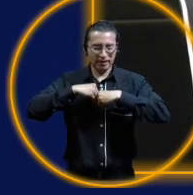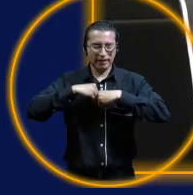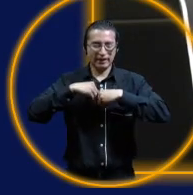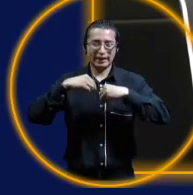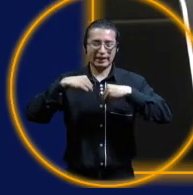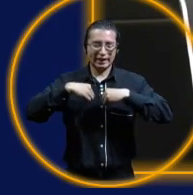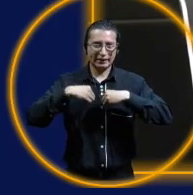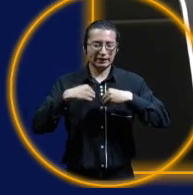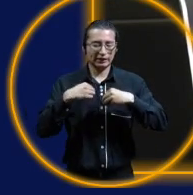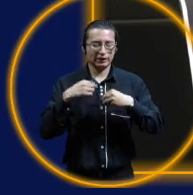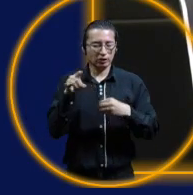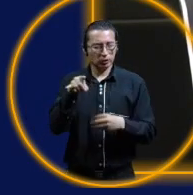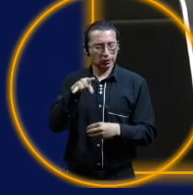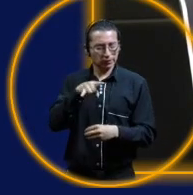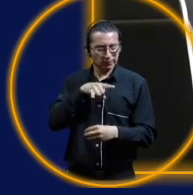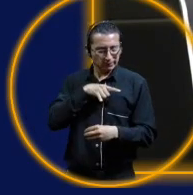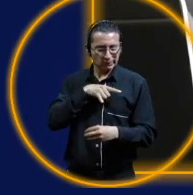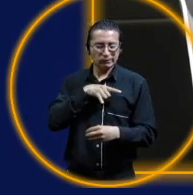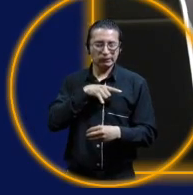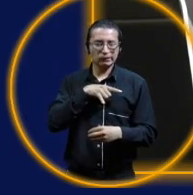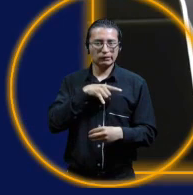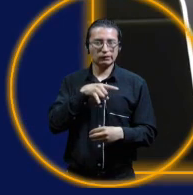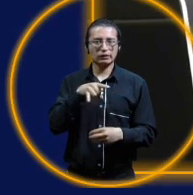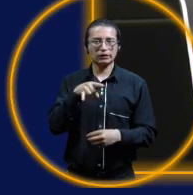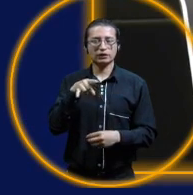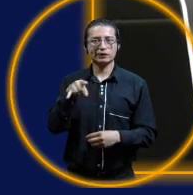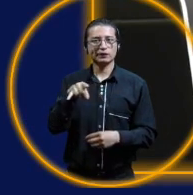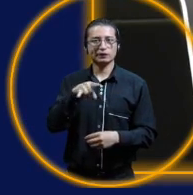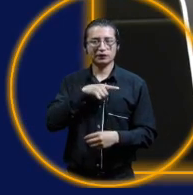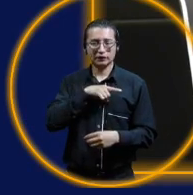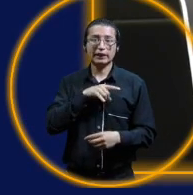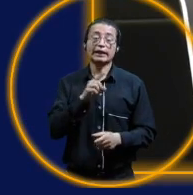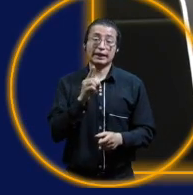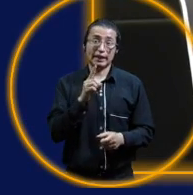things. And that's hard. But